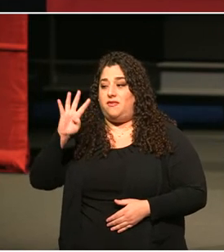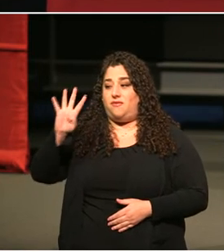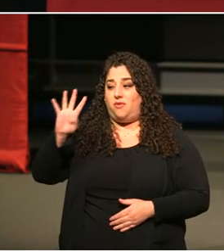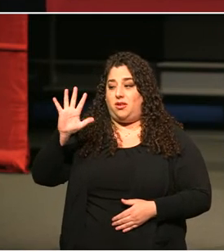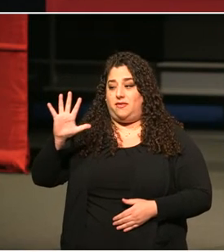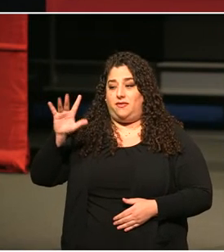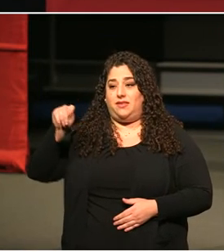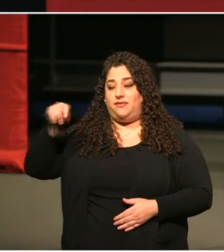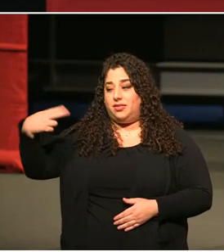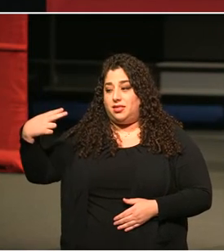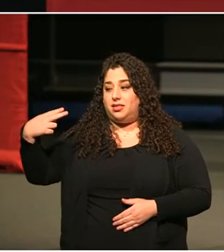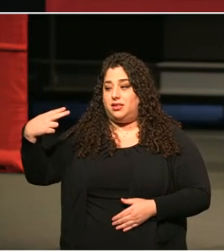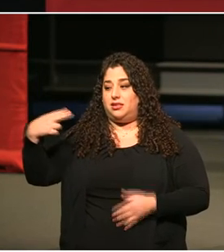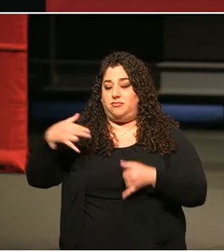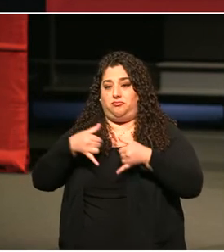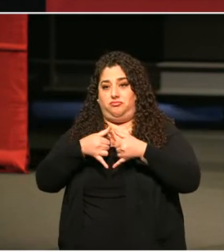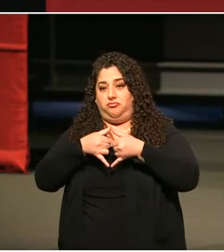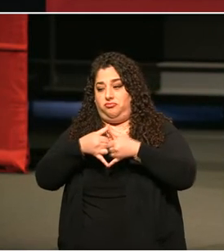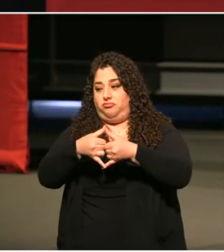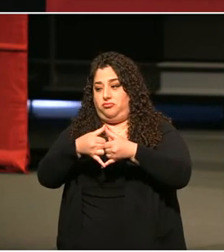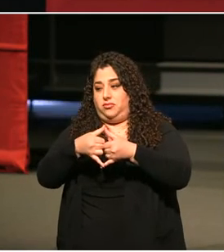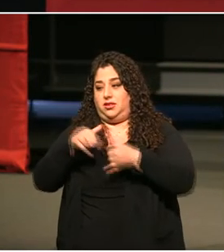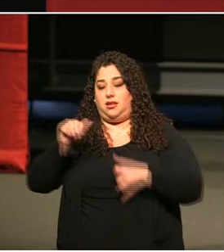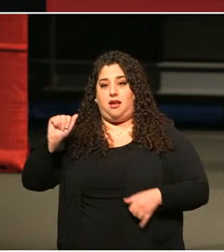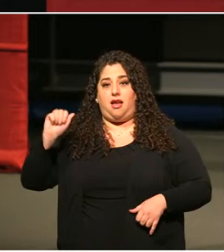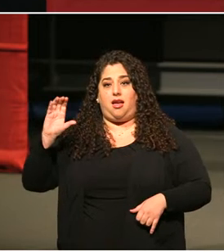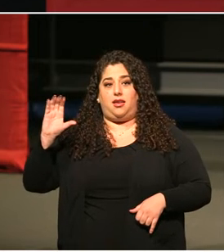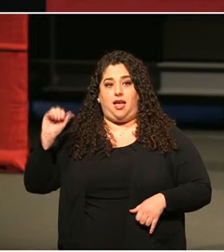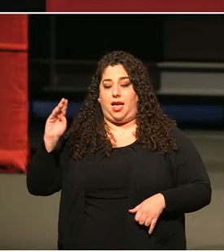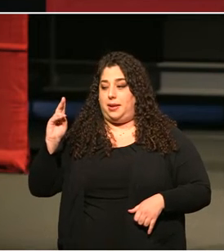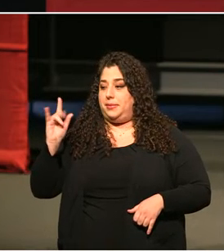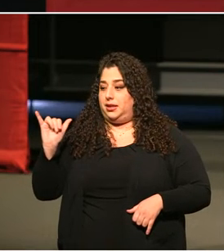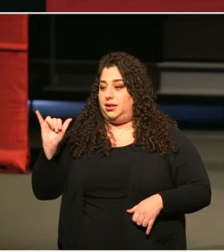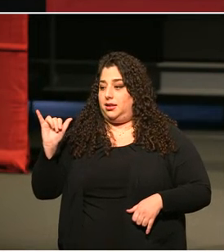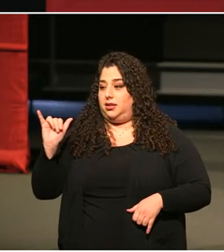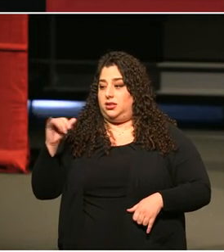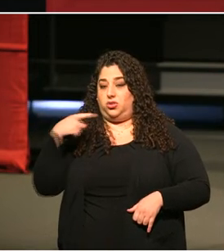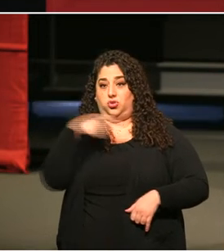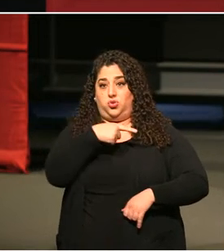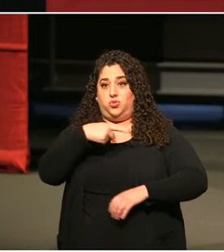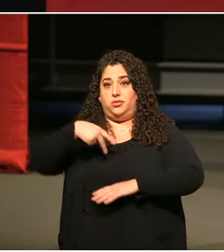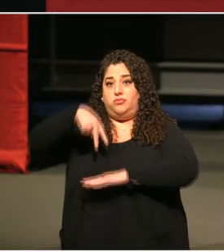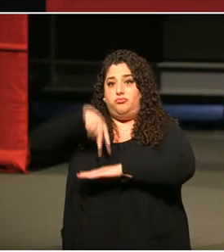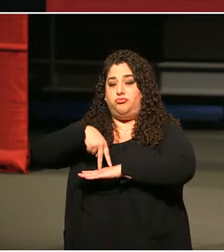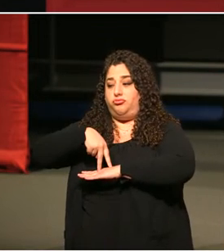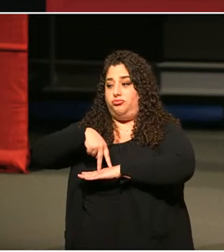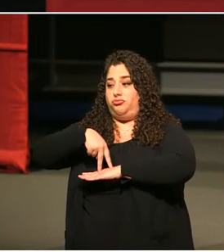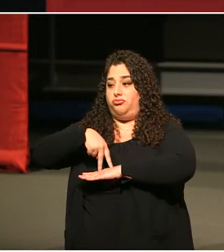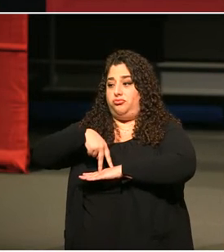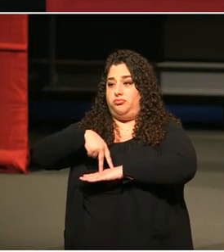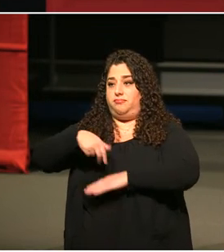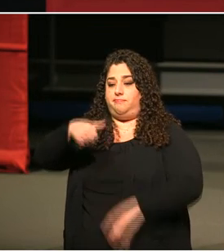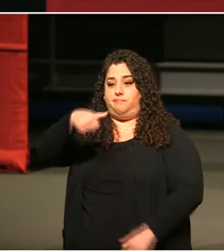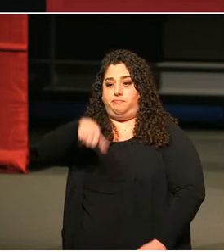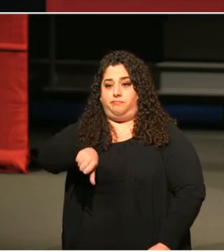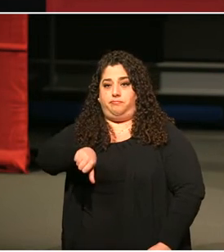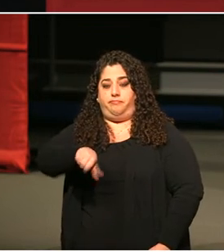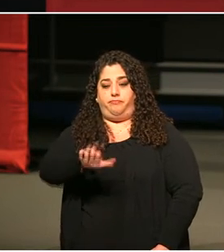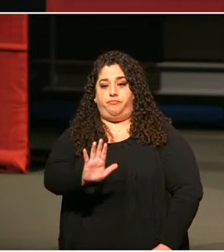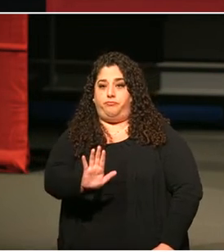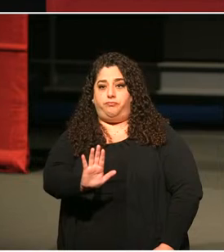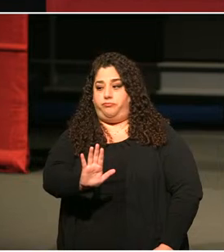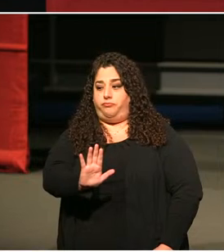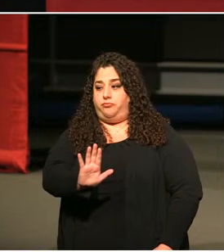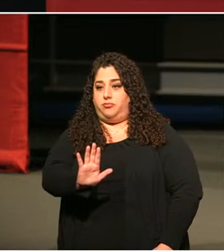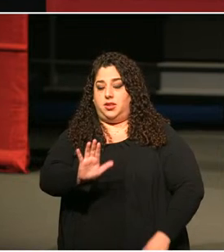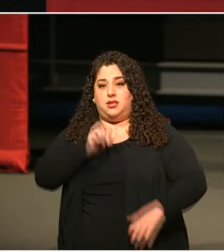Oscar stage in 1973 to not accept the Oscar on behalf of Marlon Brando, in recognition